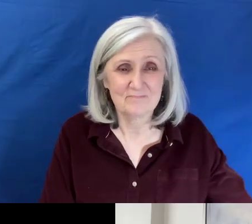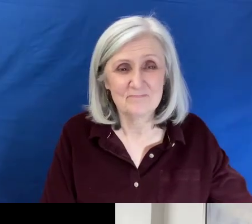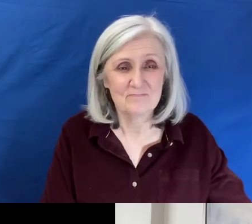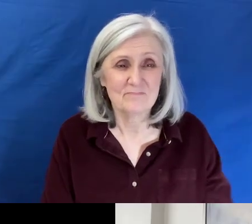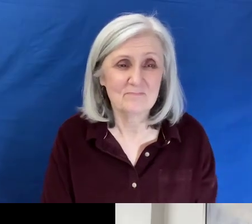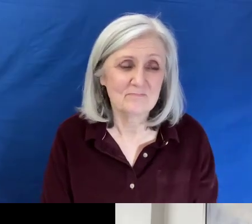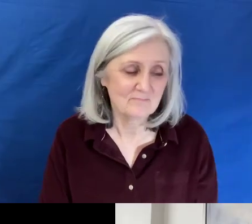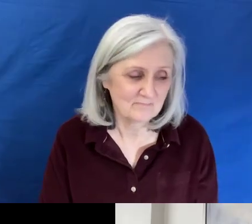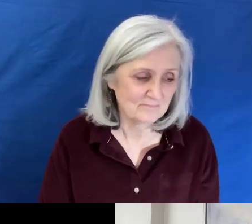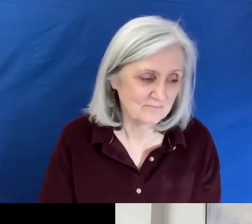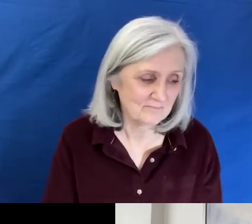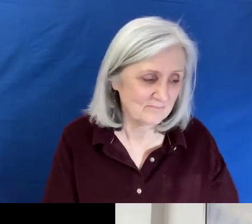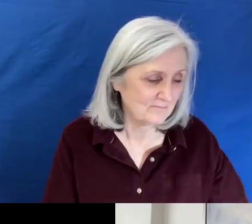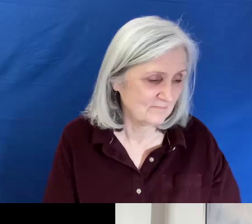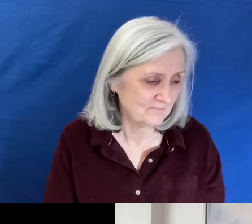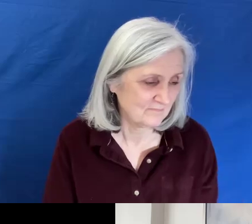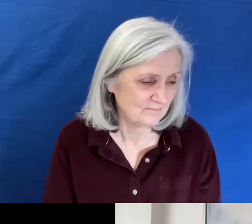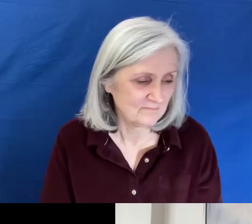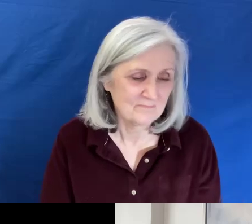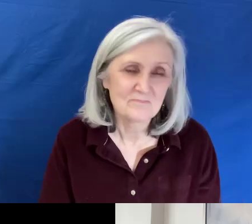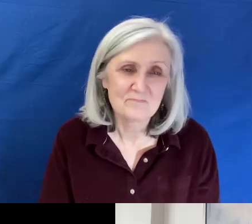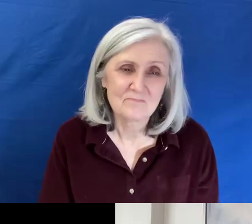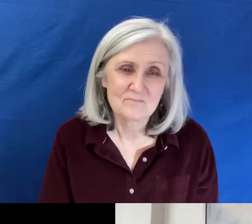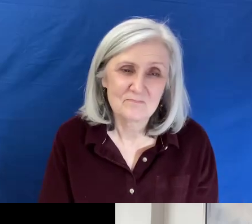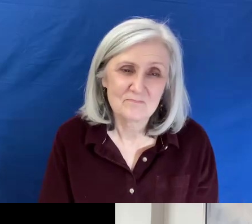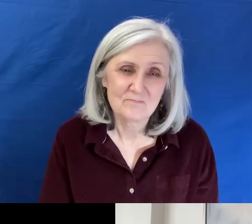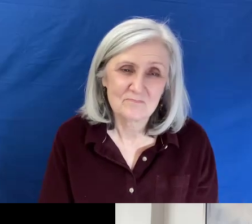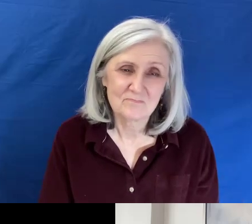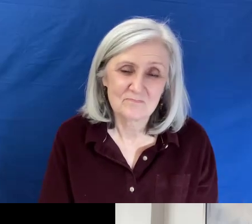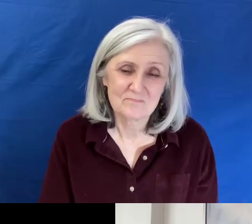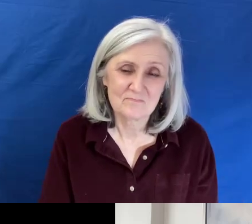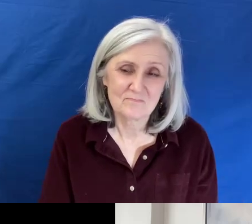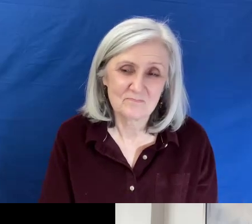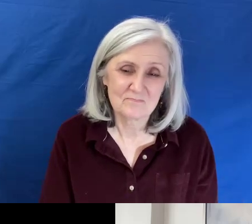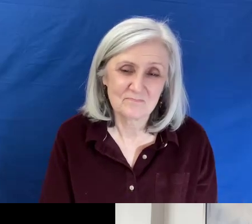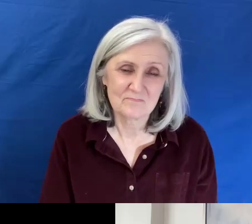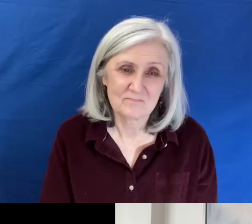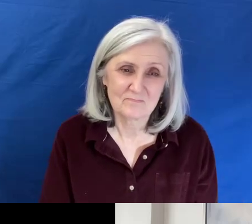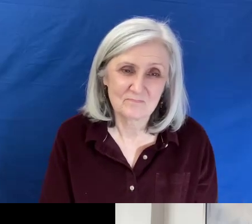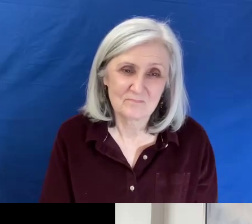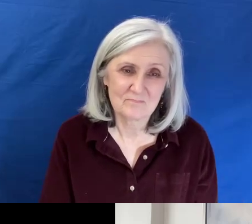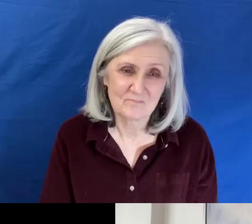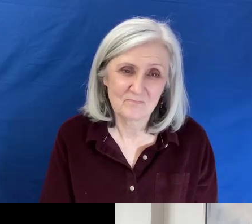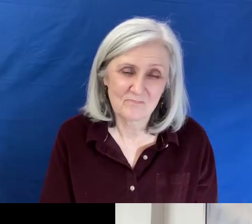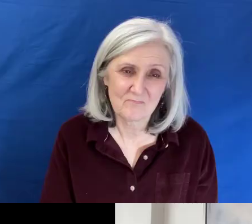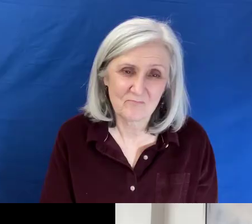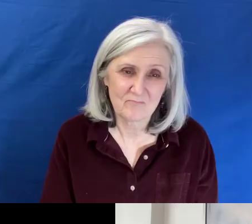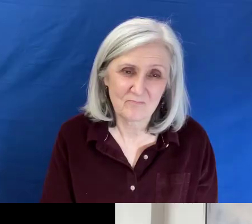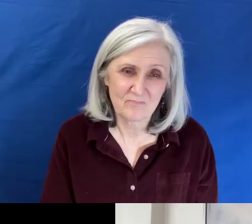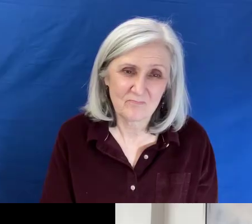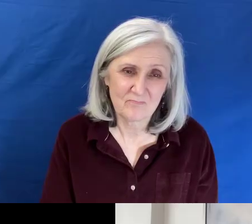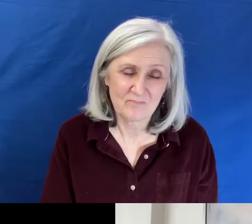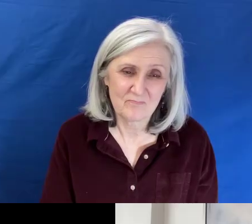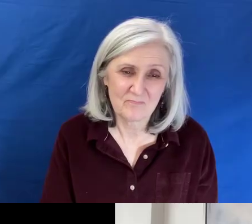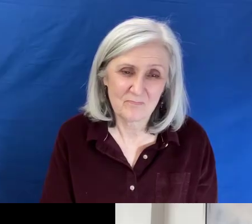had a whole life before coming to Brookfield, and she found her need, and she was ready to go back. And